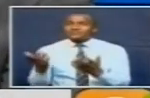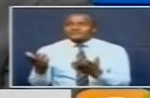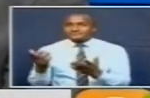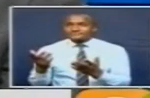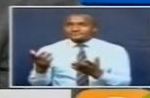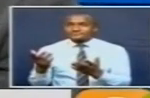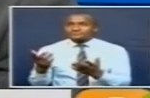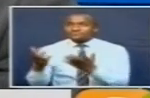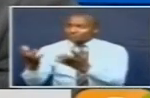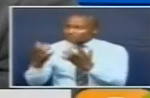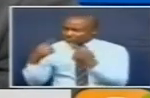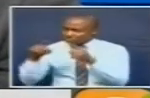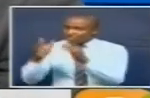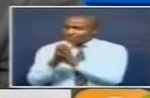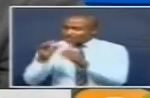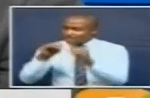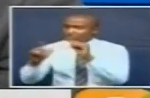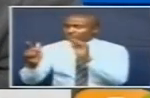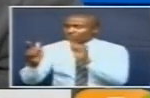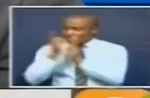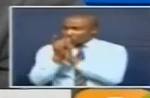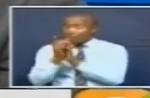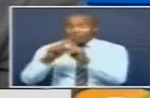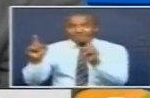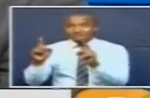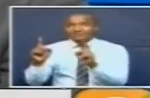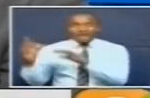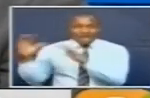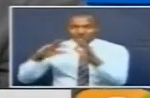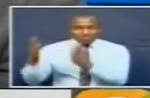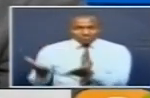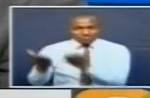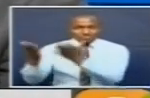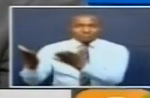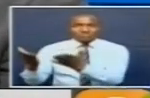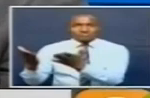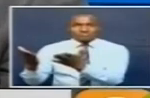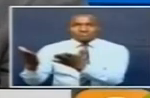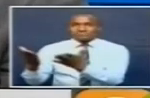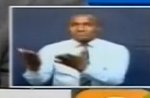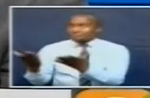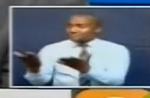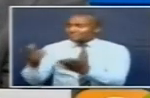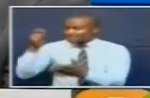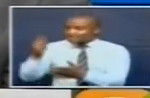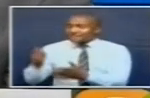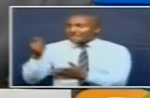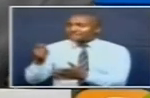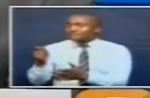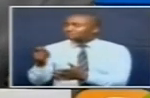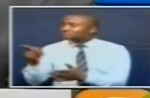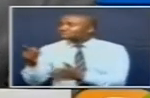we needed to comply with the elections law, but the arguments that were presented by the applicants in court, the judge never went into the